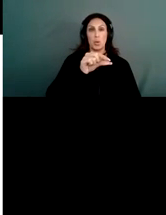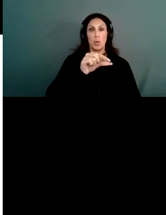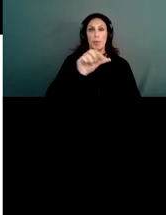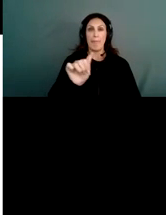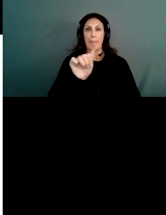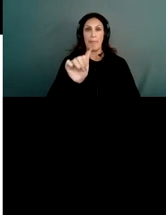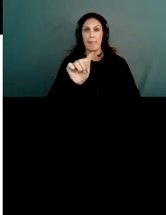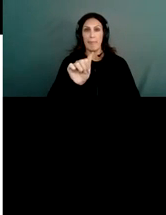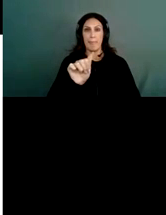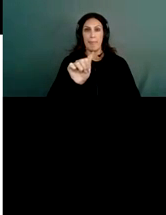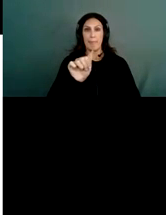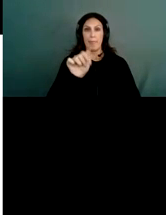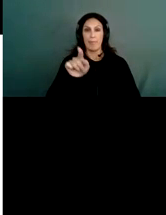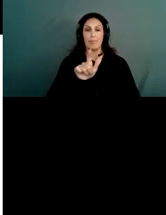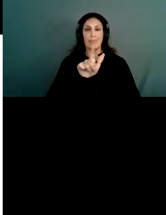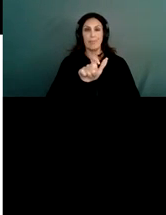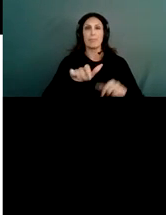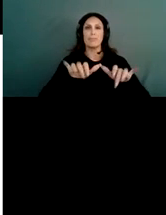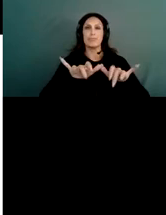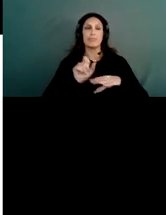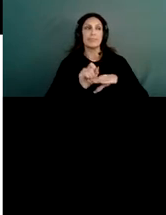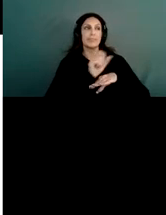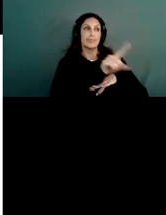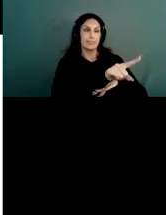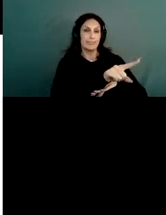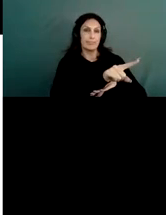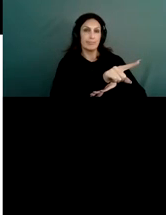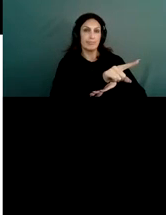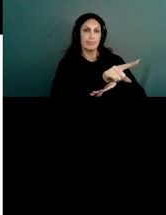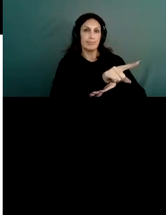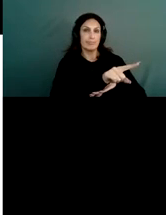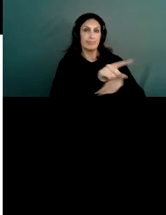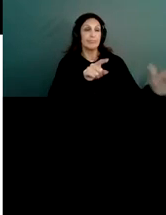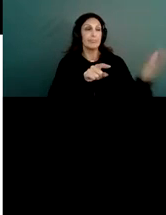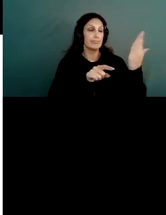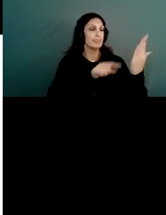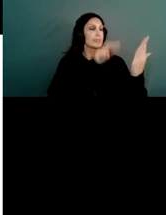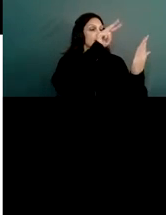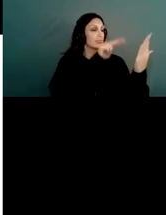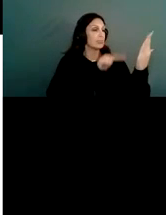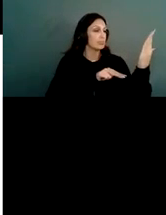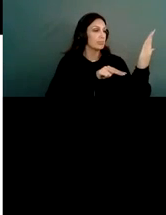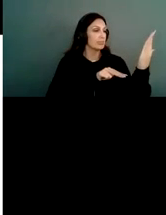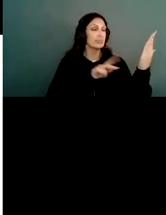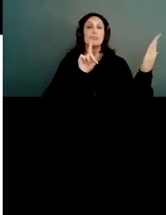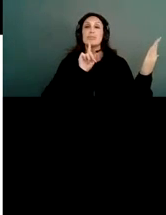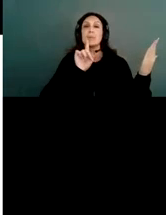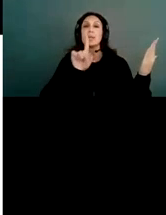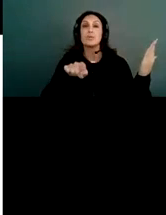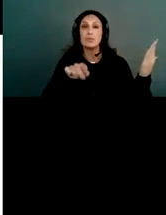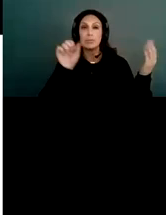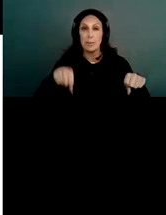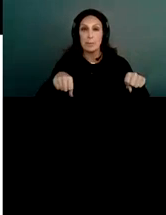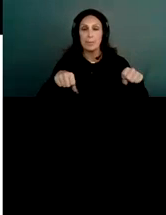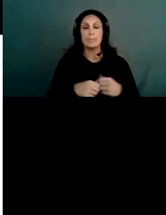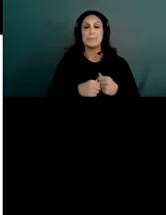question. Then our panelists will talk about strategies to support literacy. So some